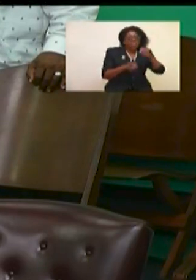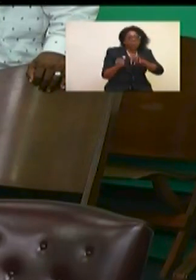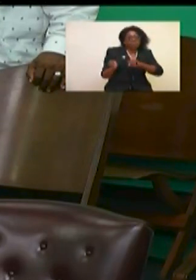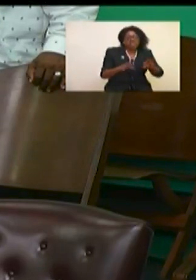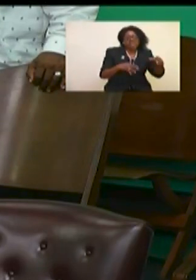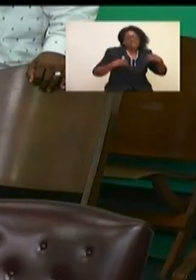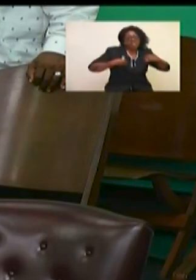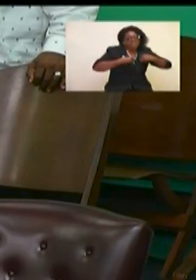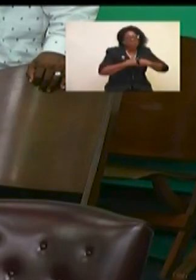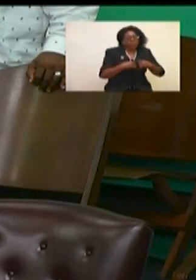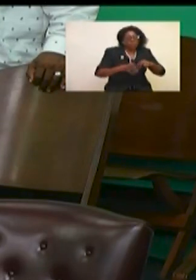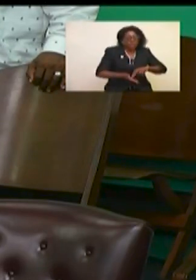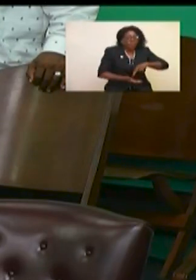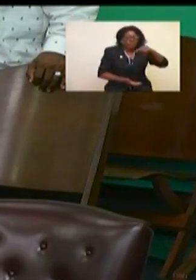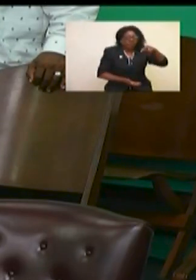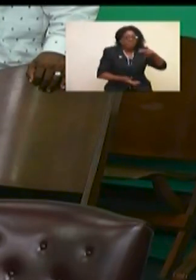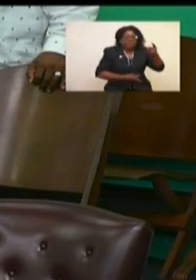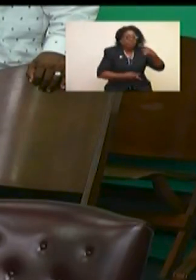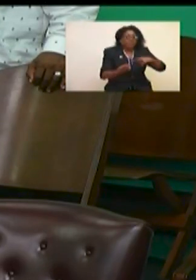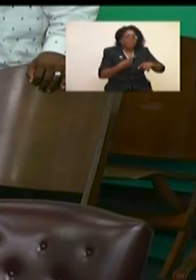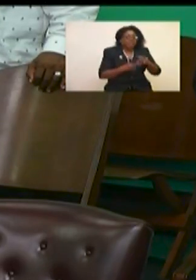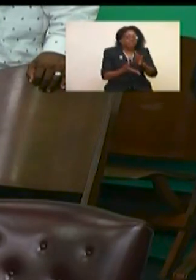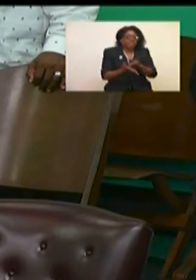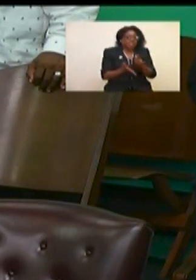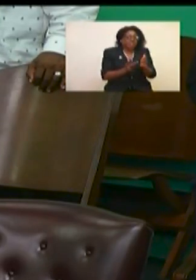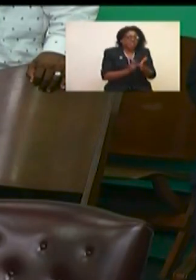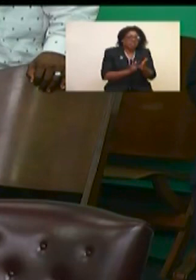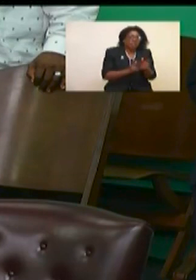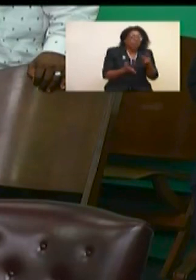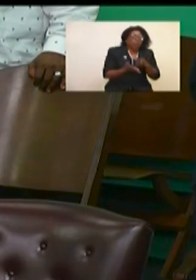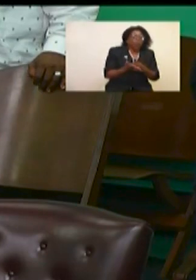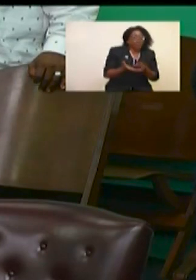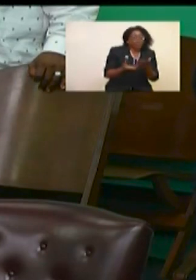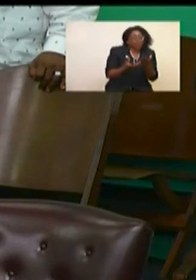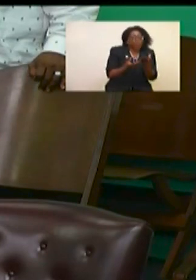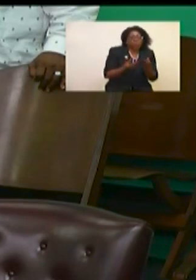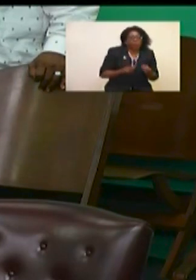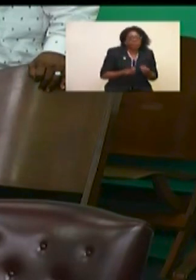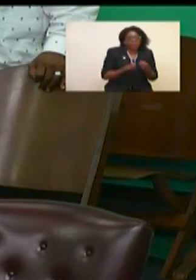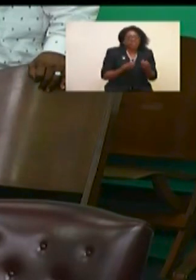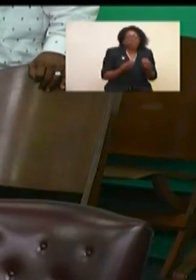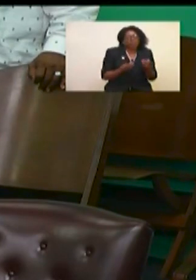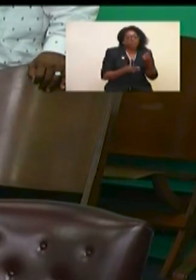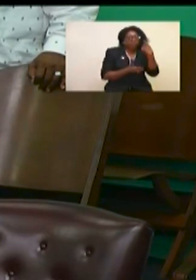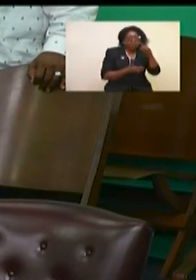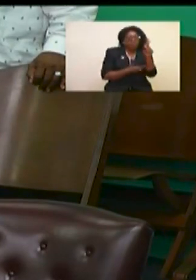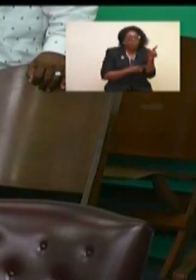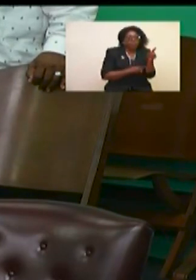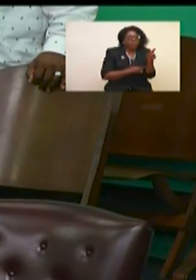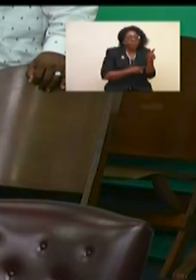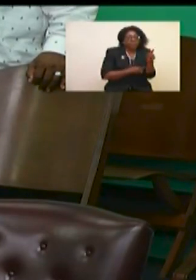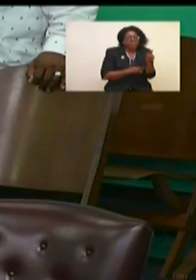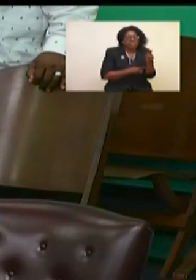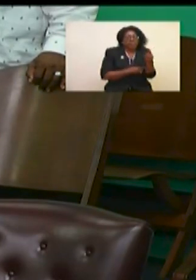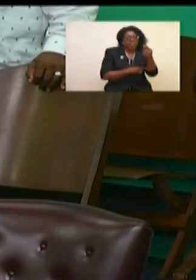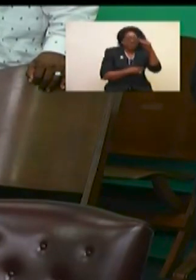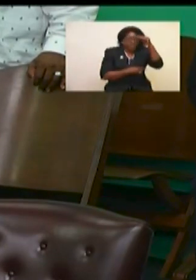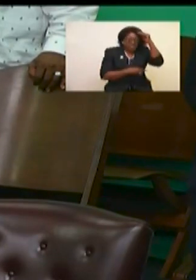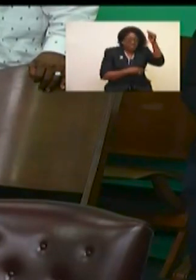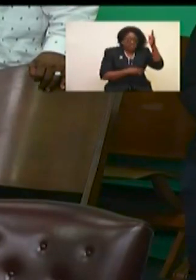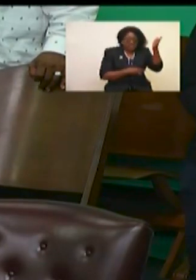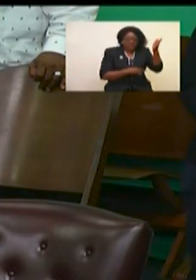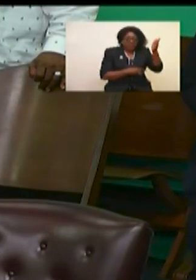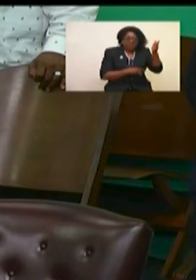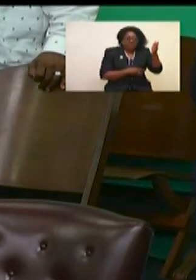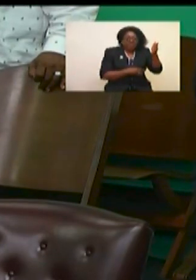coat, jumped up, and came to Jesus. "What do you want me to do for you?" Jesus said. "My rabbi," the blind man